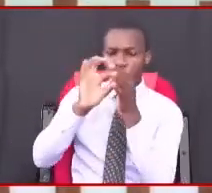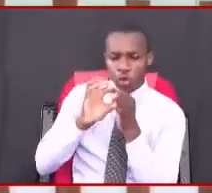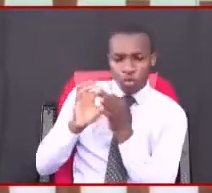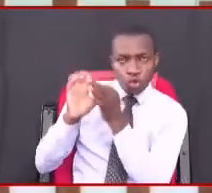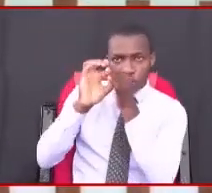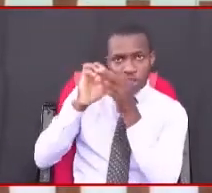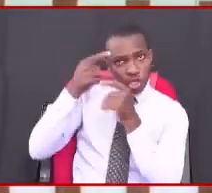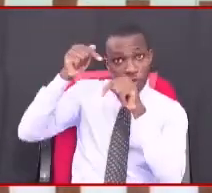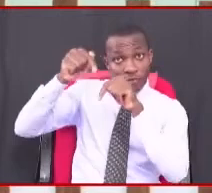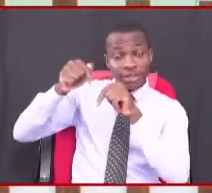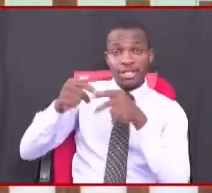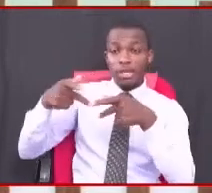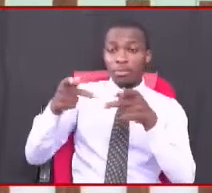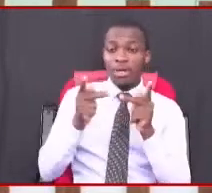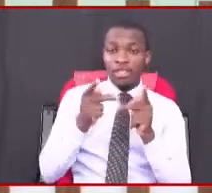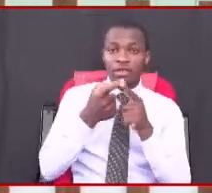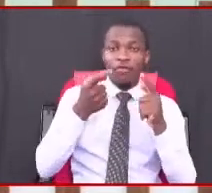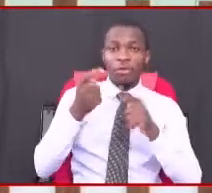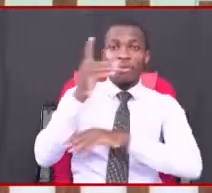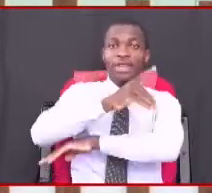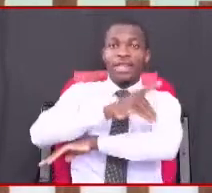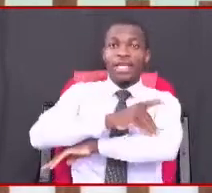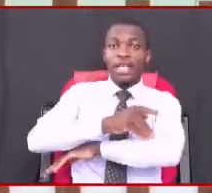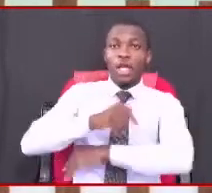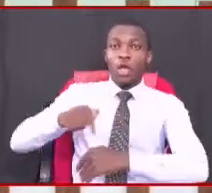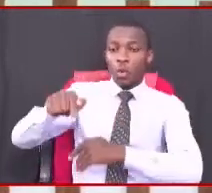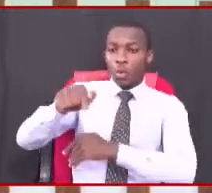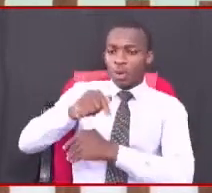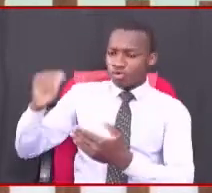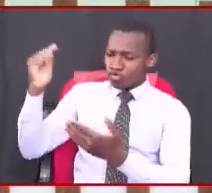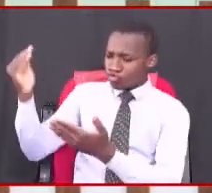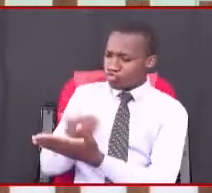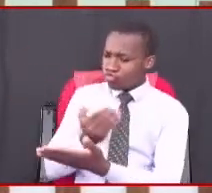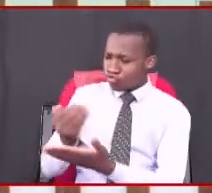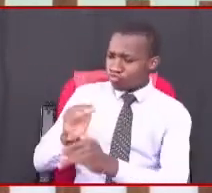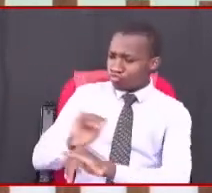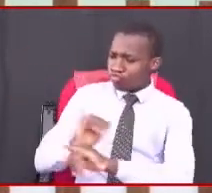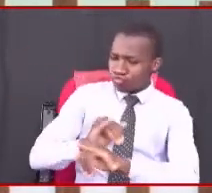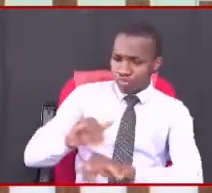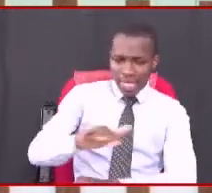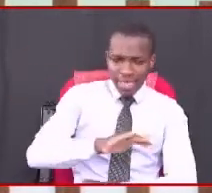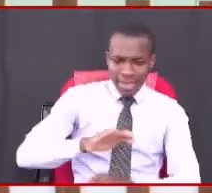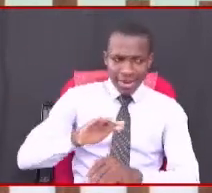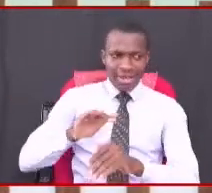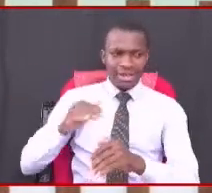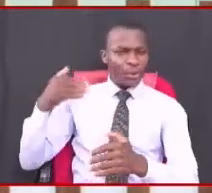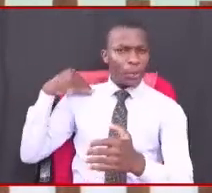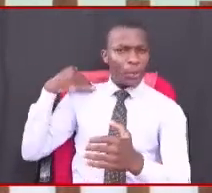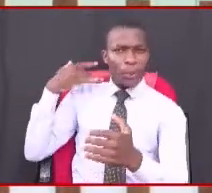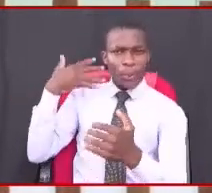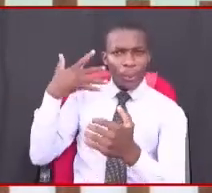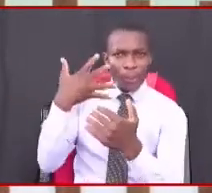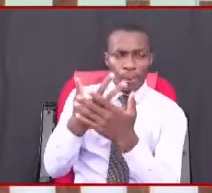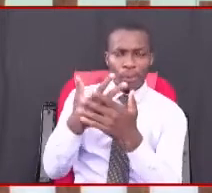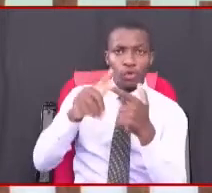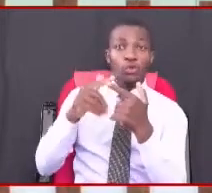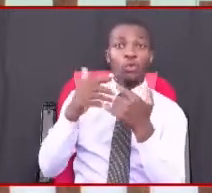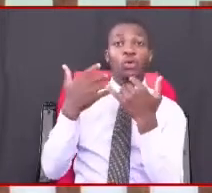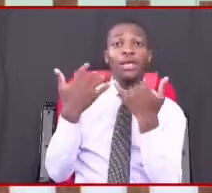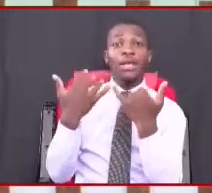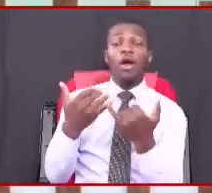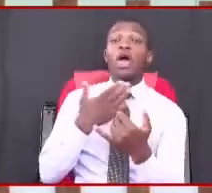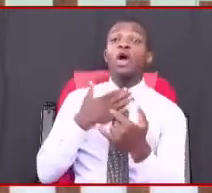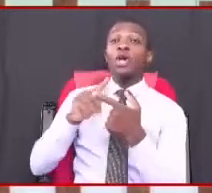place from the day we cleared the bush up to now. And I was going to ask those who are